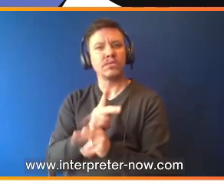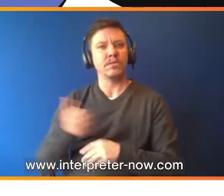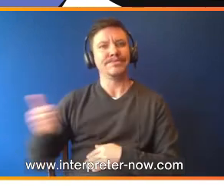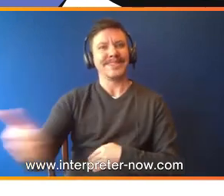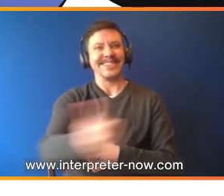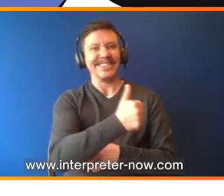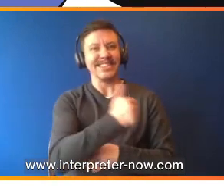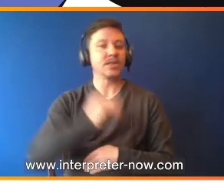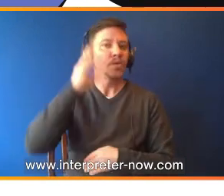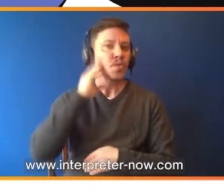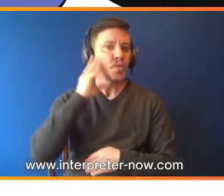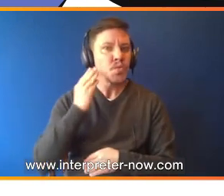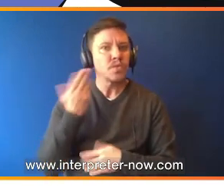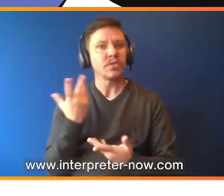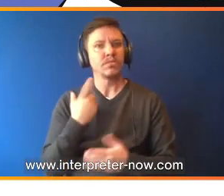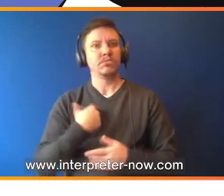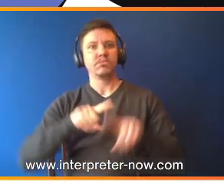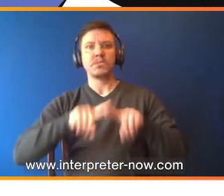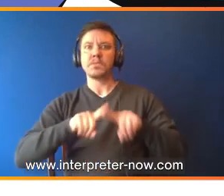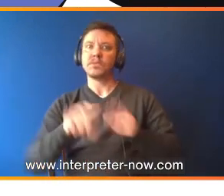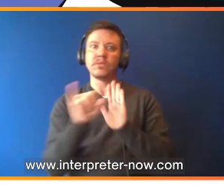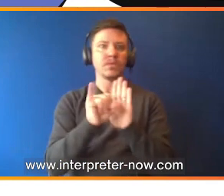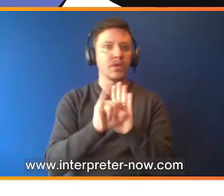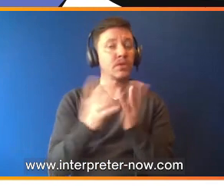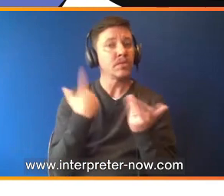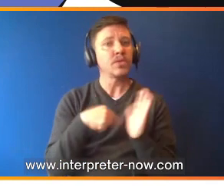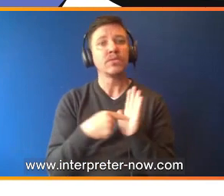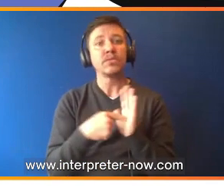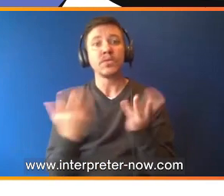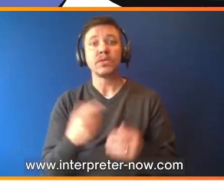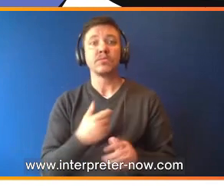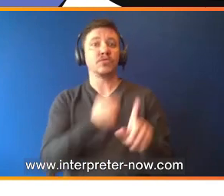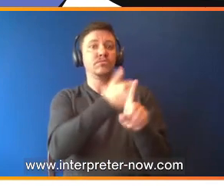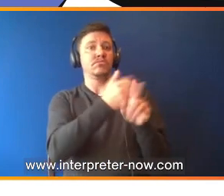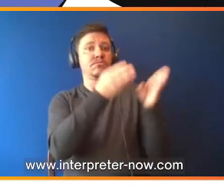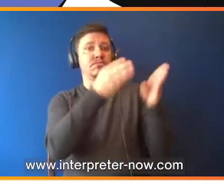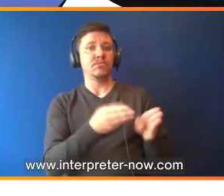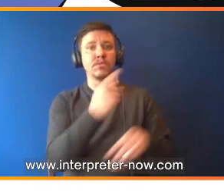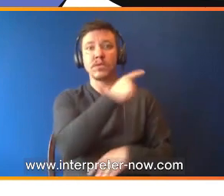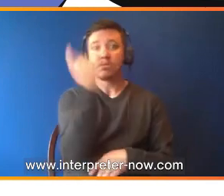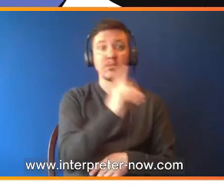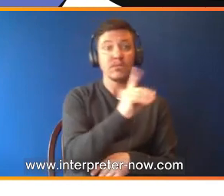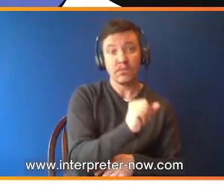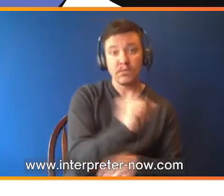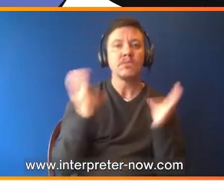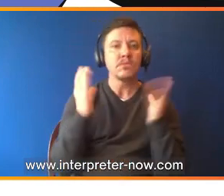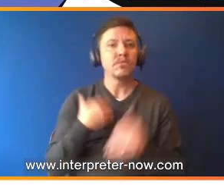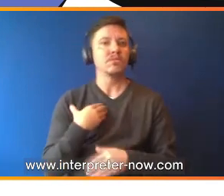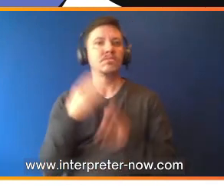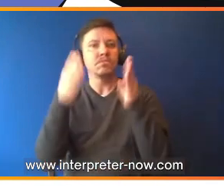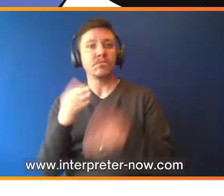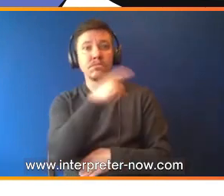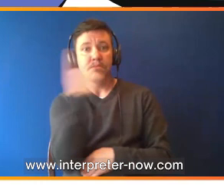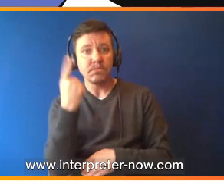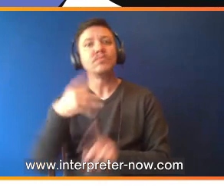is Black and disabled compared to someone who is Black and a part of the LGBTQ community, or someone who is not Black at all